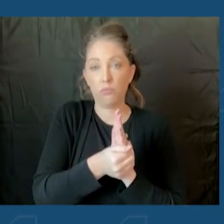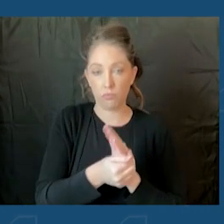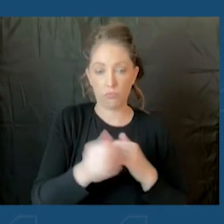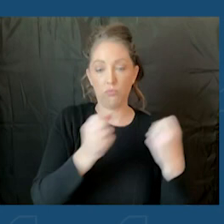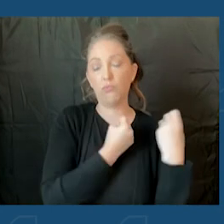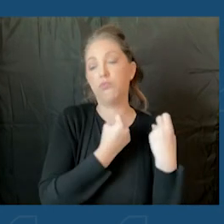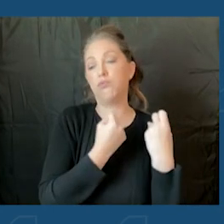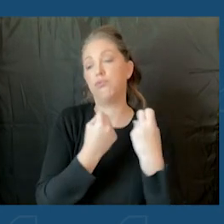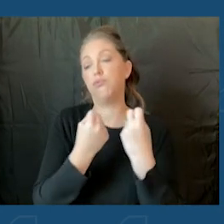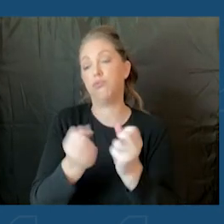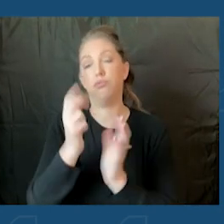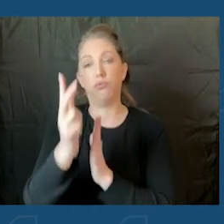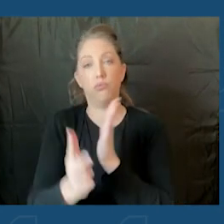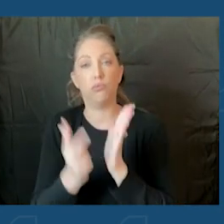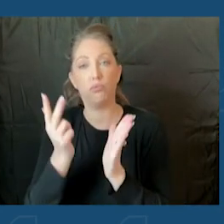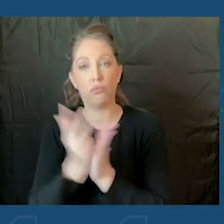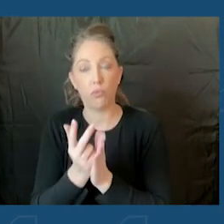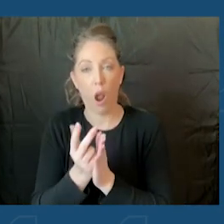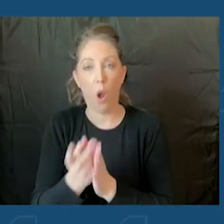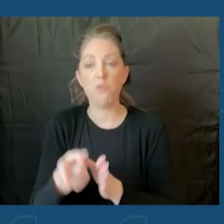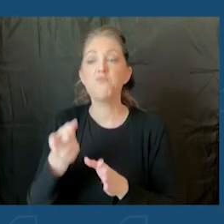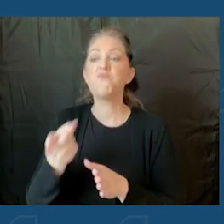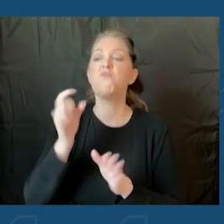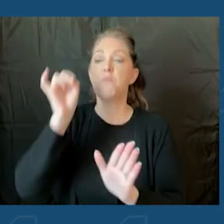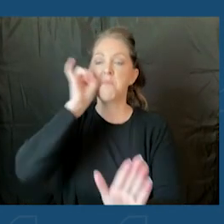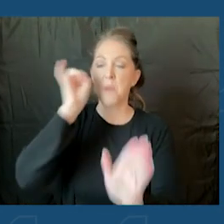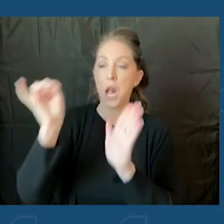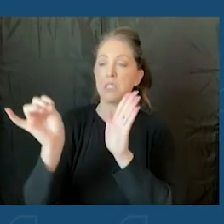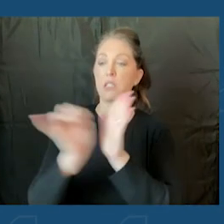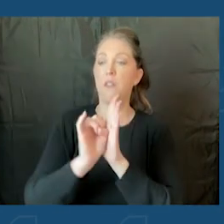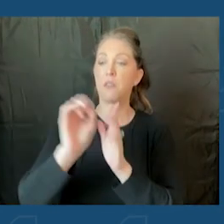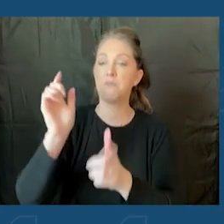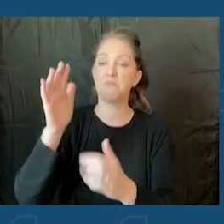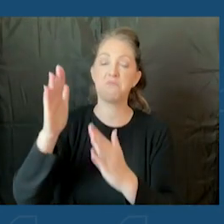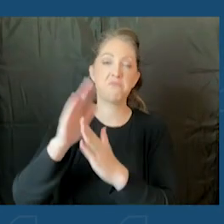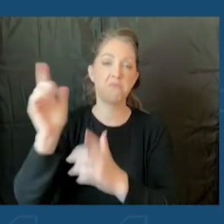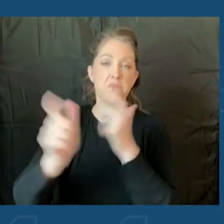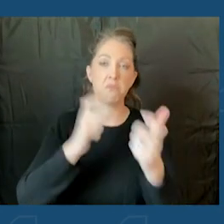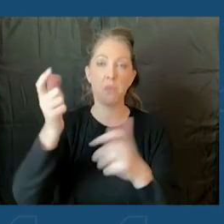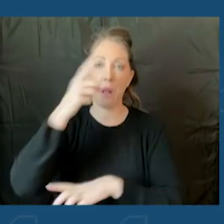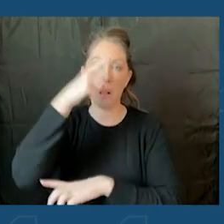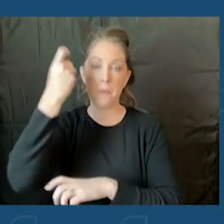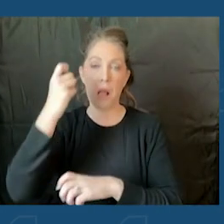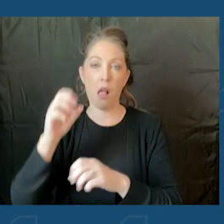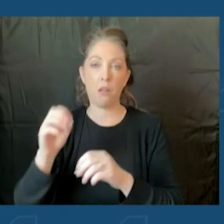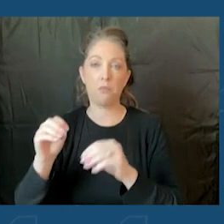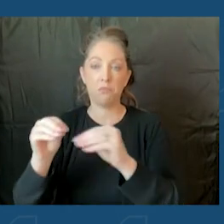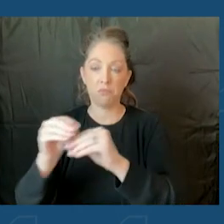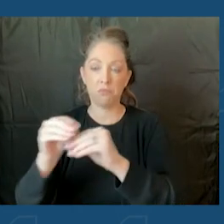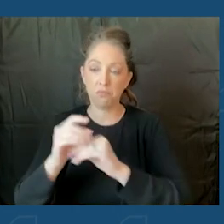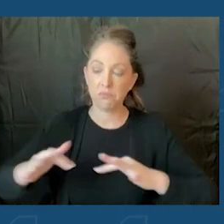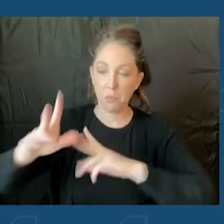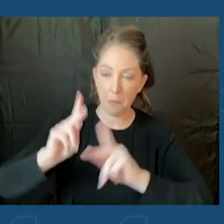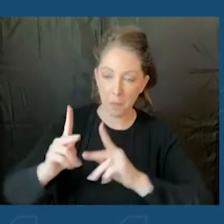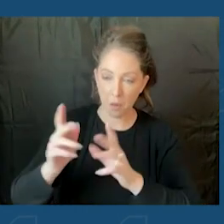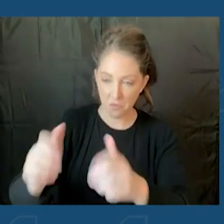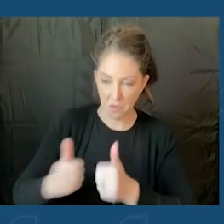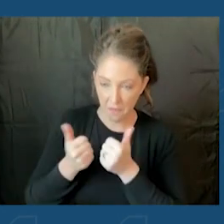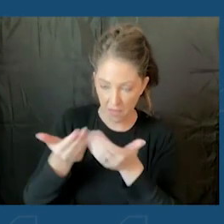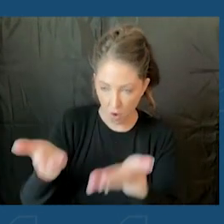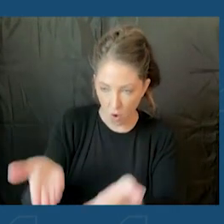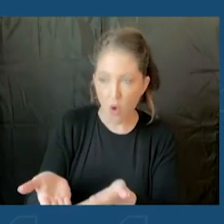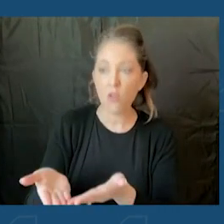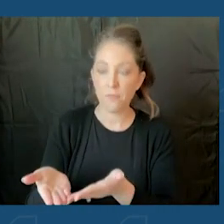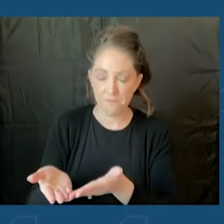road to a place that he identified as having the largest black population within the closest driving range of him, and that's why